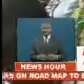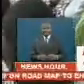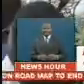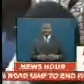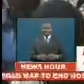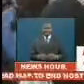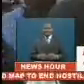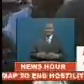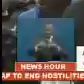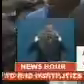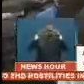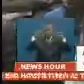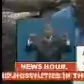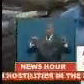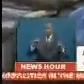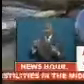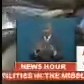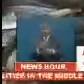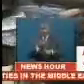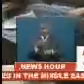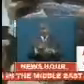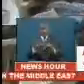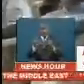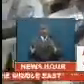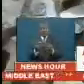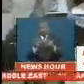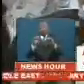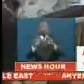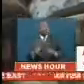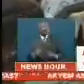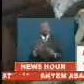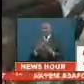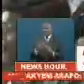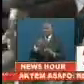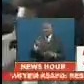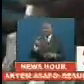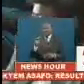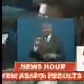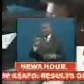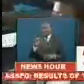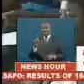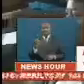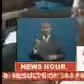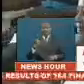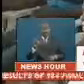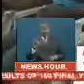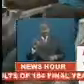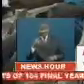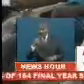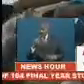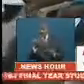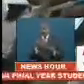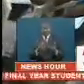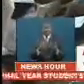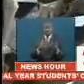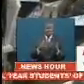the president of Ghana National Association of Teachers, Mr. Alexander Buedi, mentioned some challenges facing the personnel, including